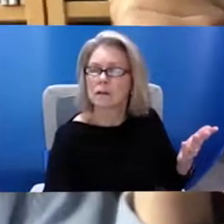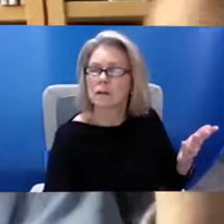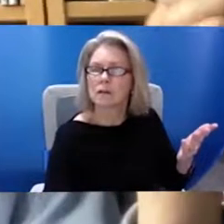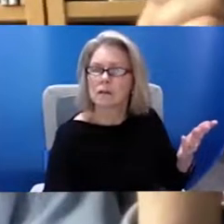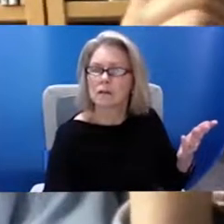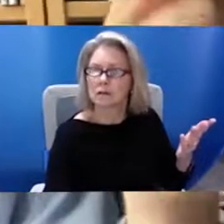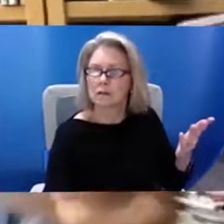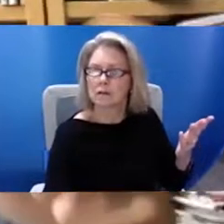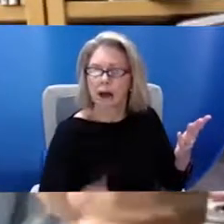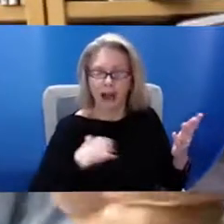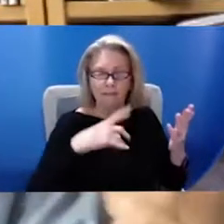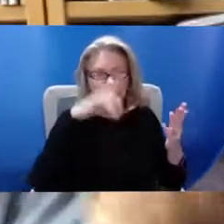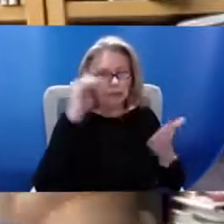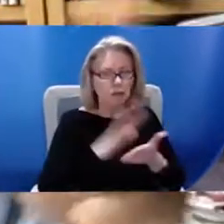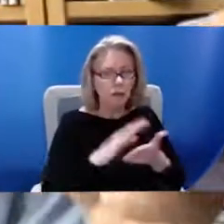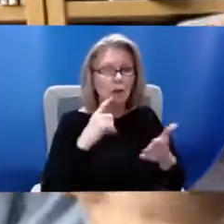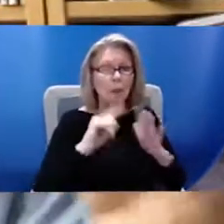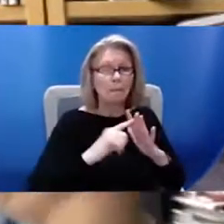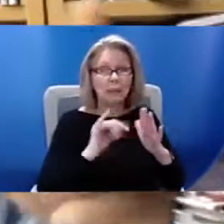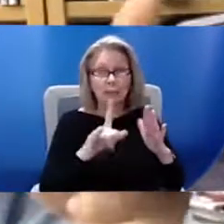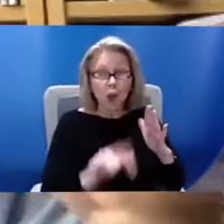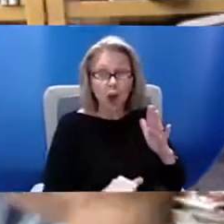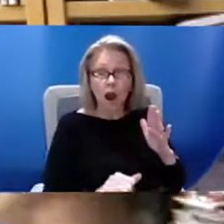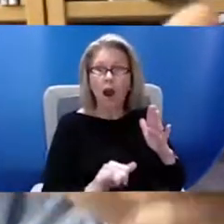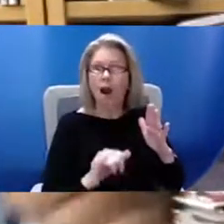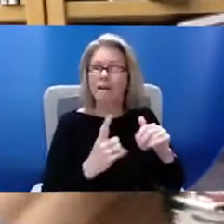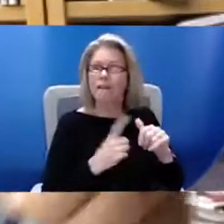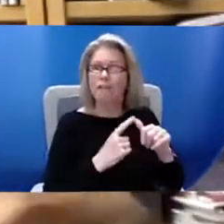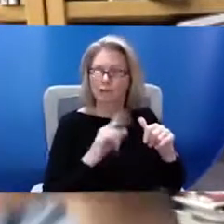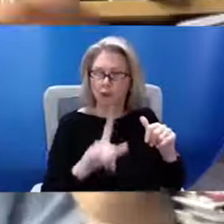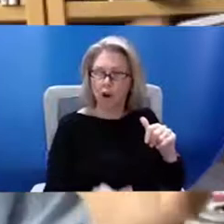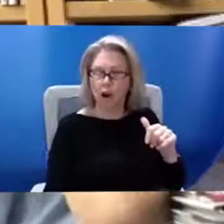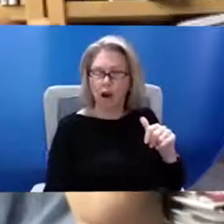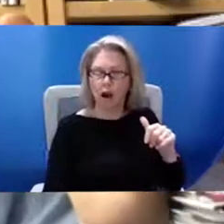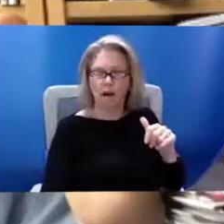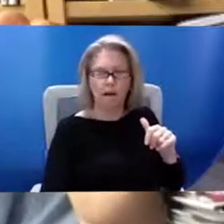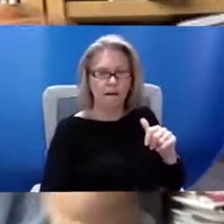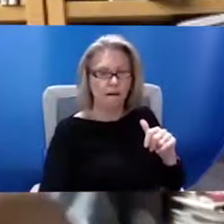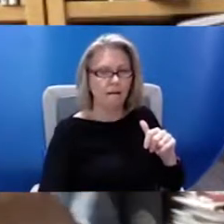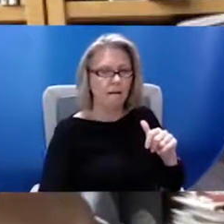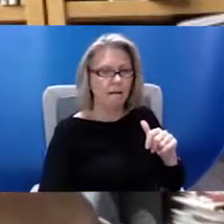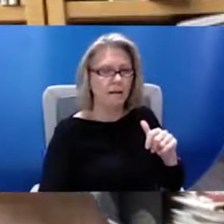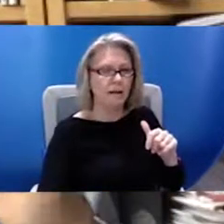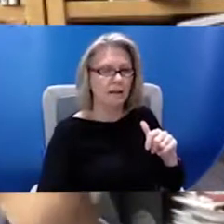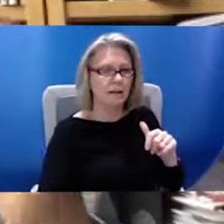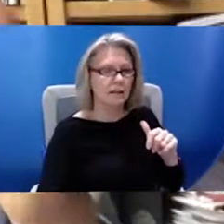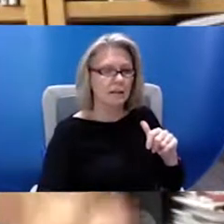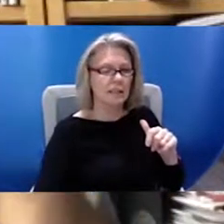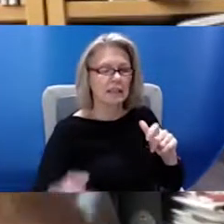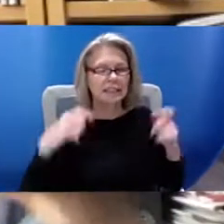School. That is always around end of June, beginning of July, because the 1st of July is